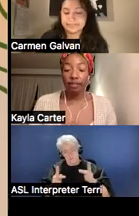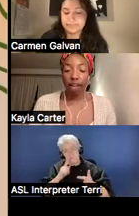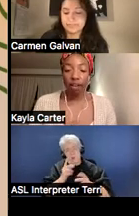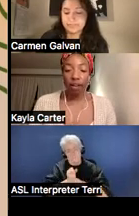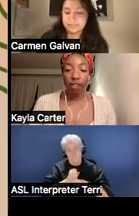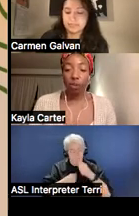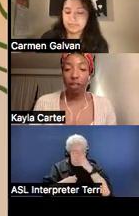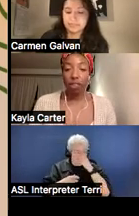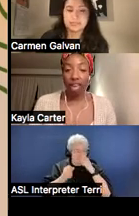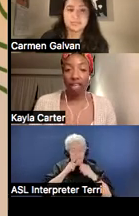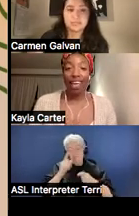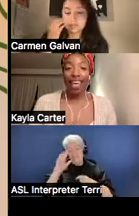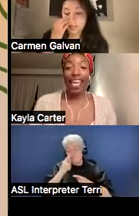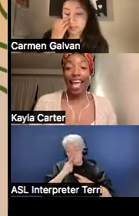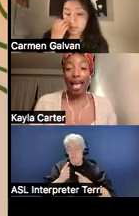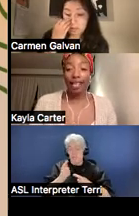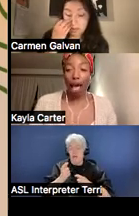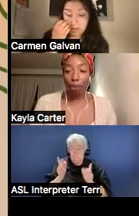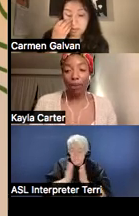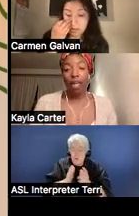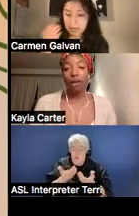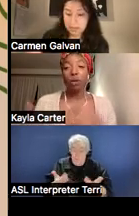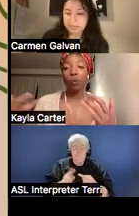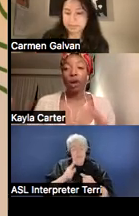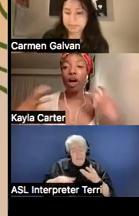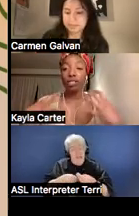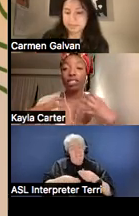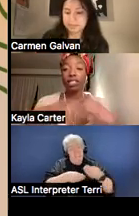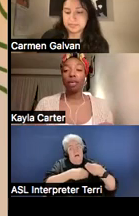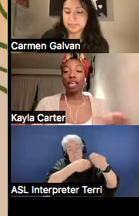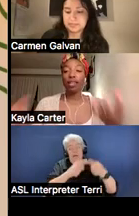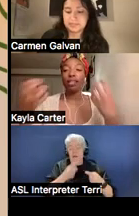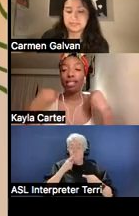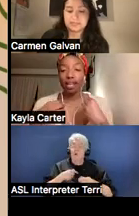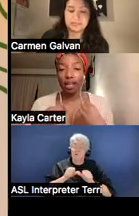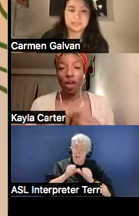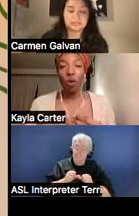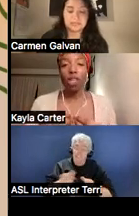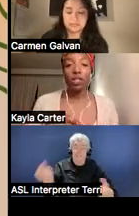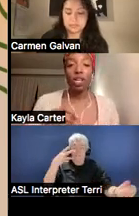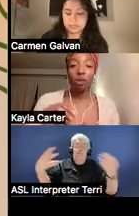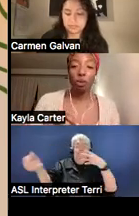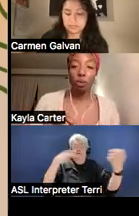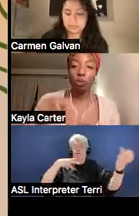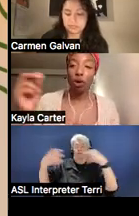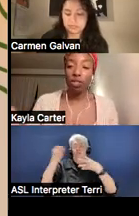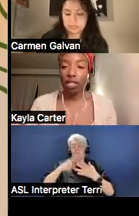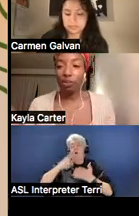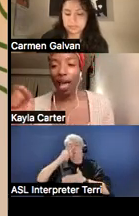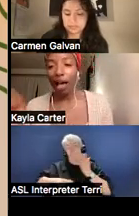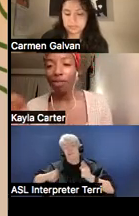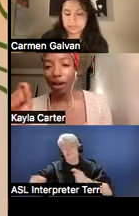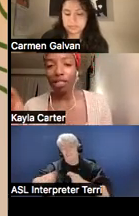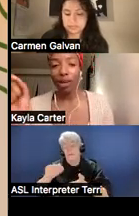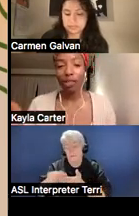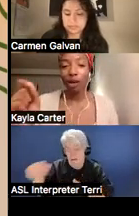seems like a very, very small thing, it adds up. And when we are constantly being inundated with not just other people's purchases, but